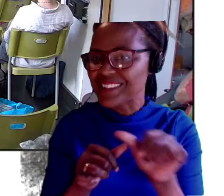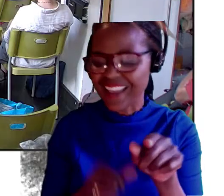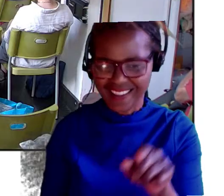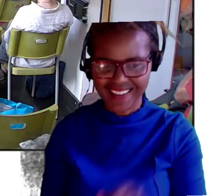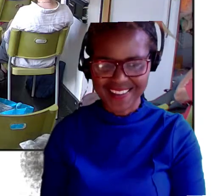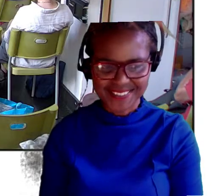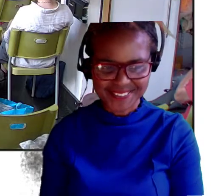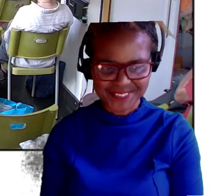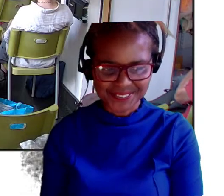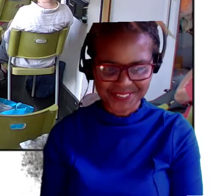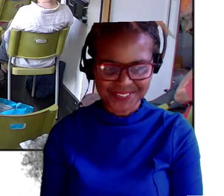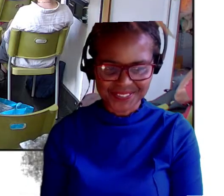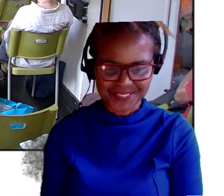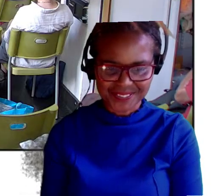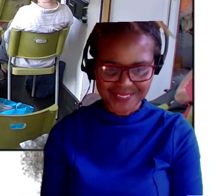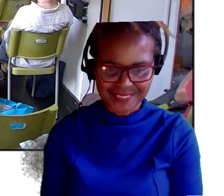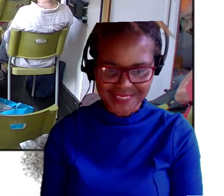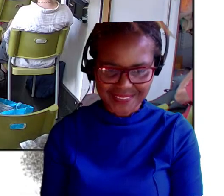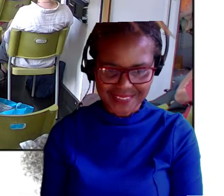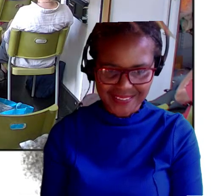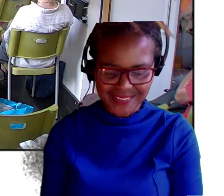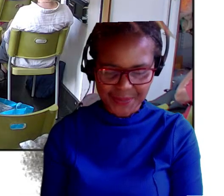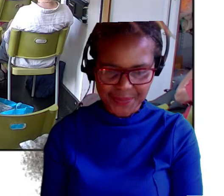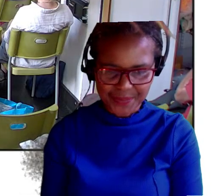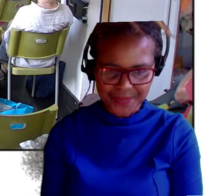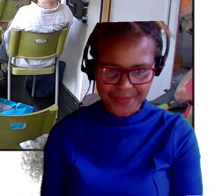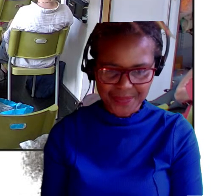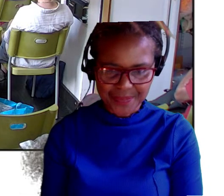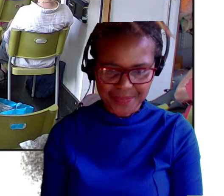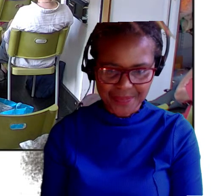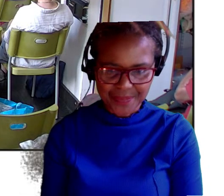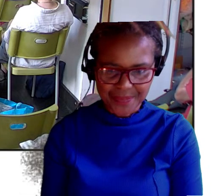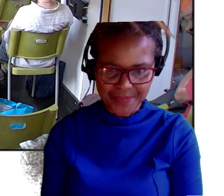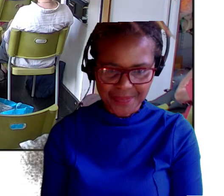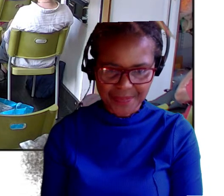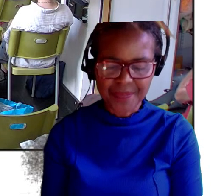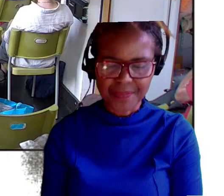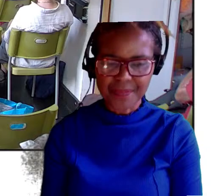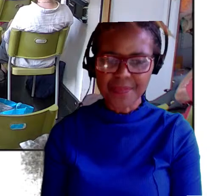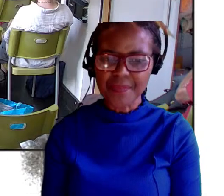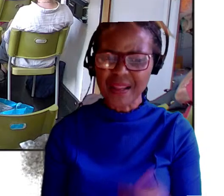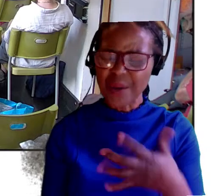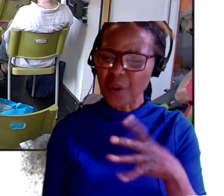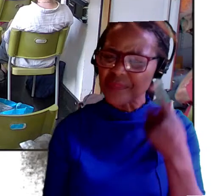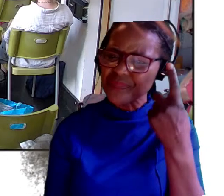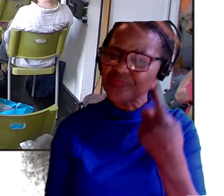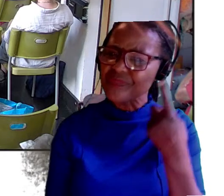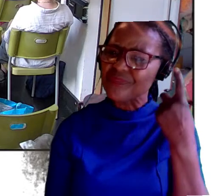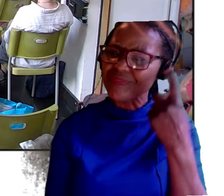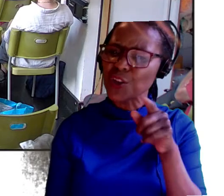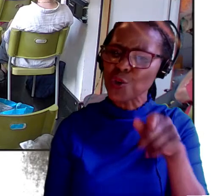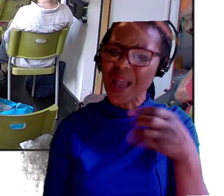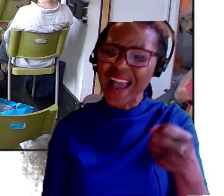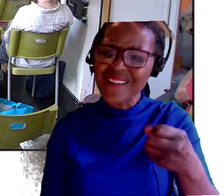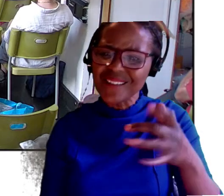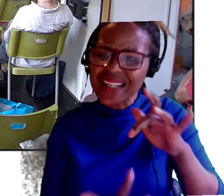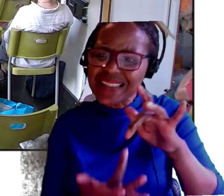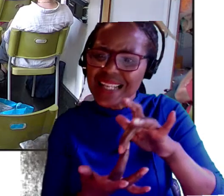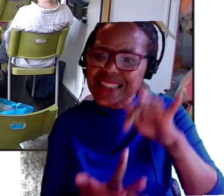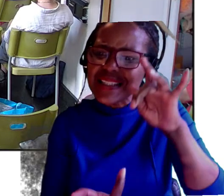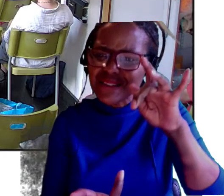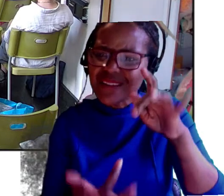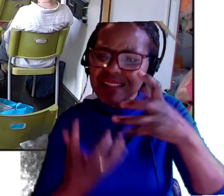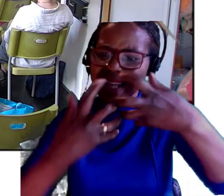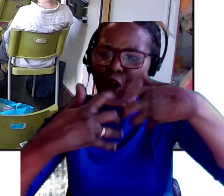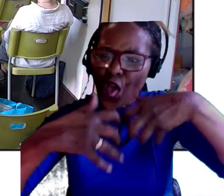to maybe just sort of get your thoughts around, when you speak, you have such a sensitivity to technology and